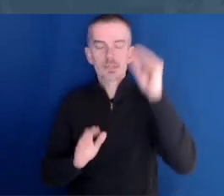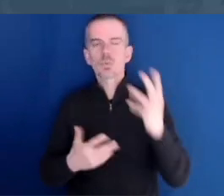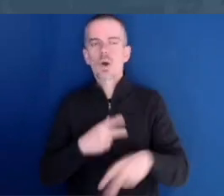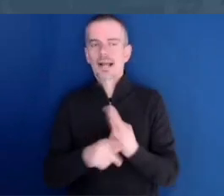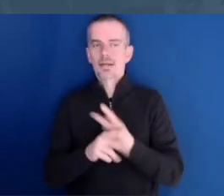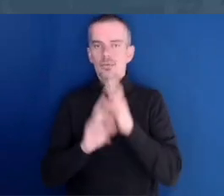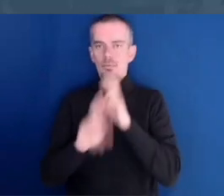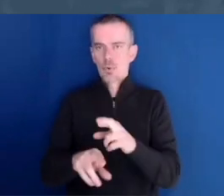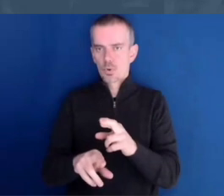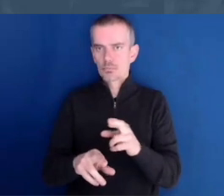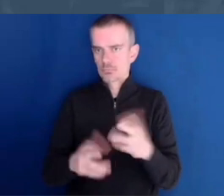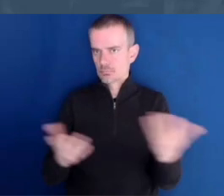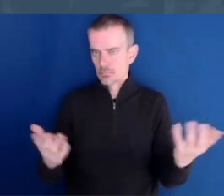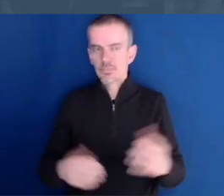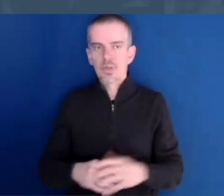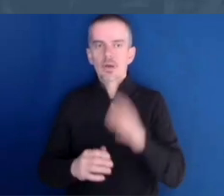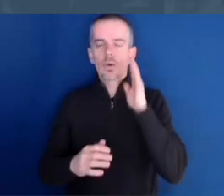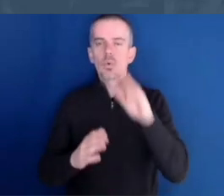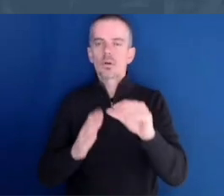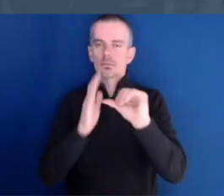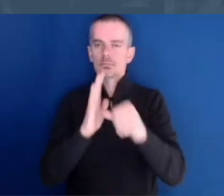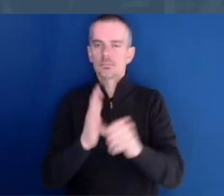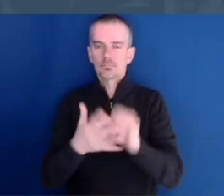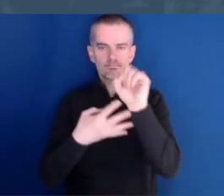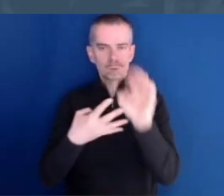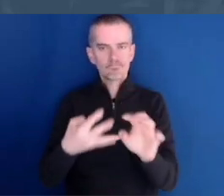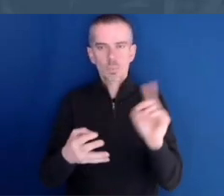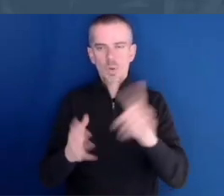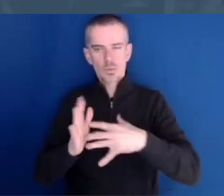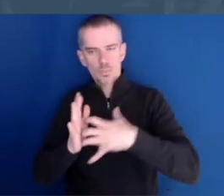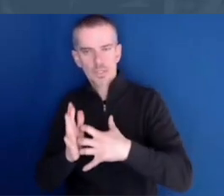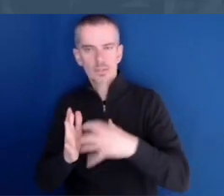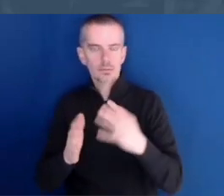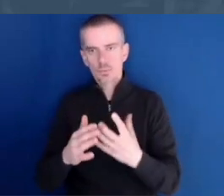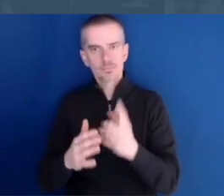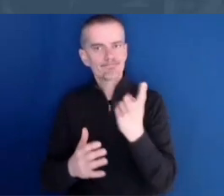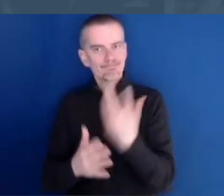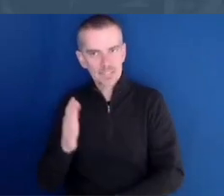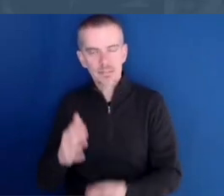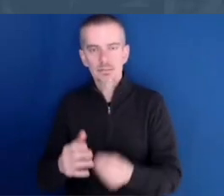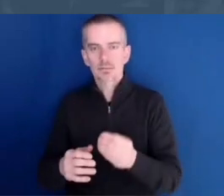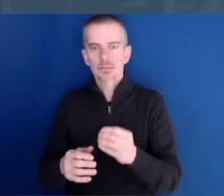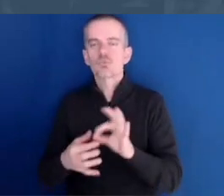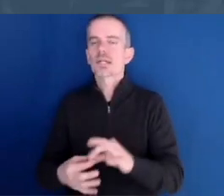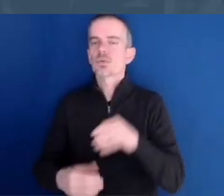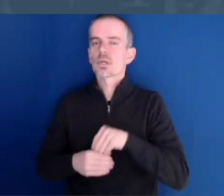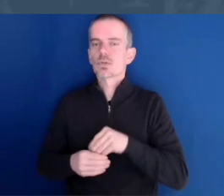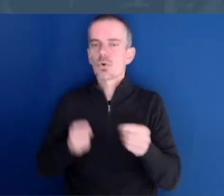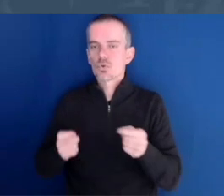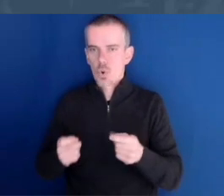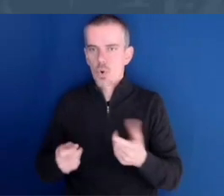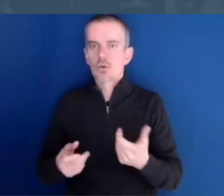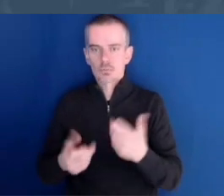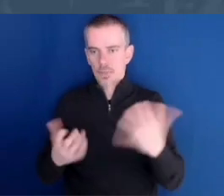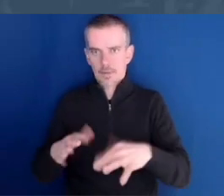issued, they're going to highlight significant deficiencies or material weaknesses in internal control that they found. They're going